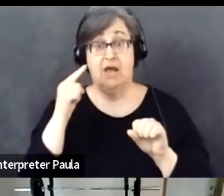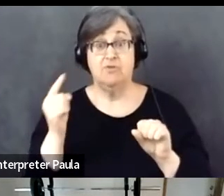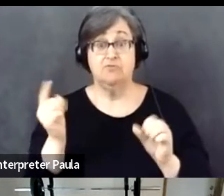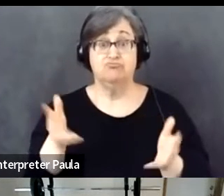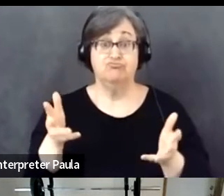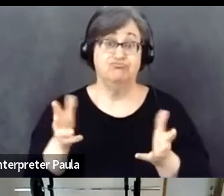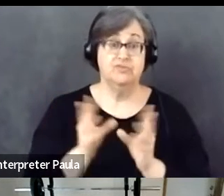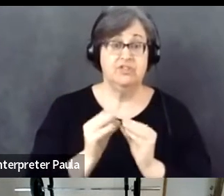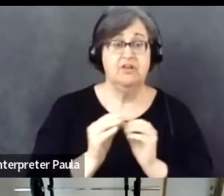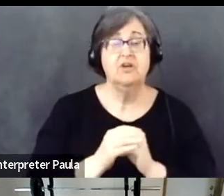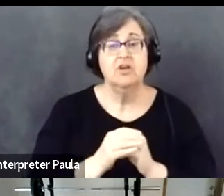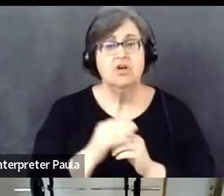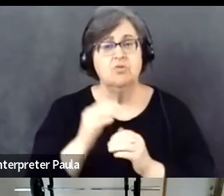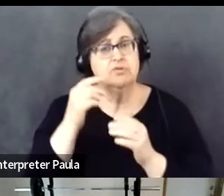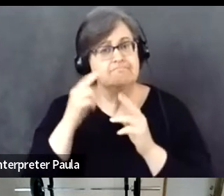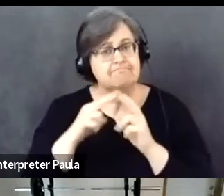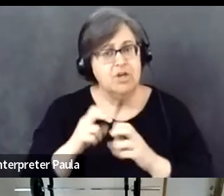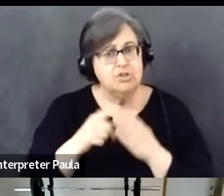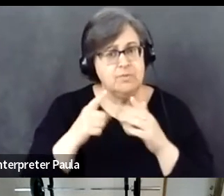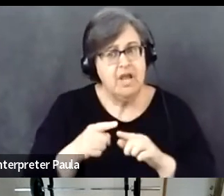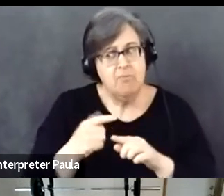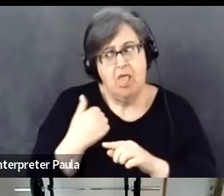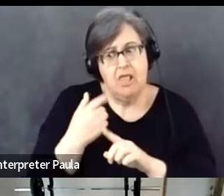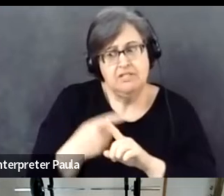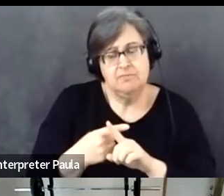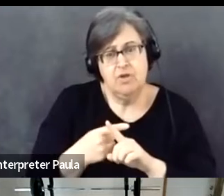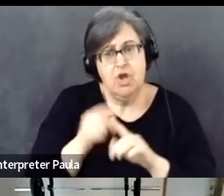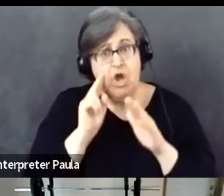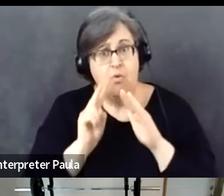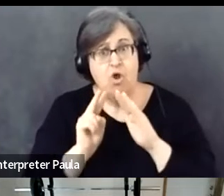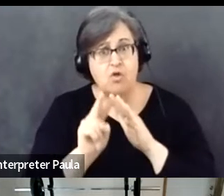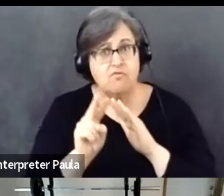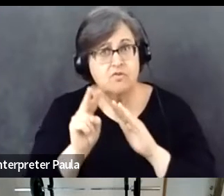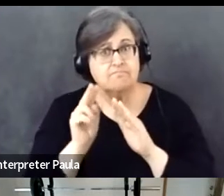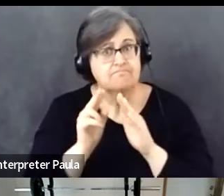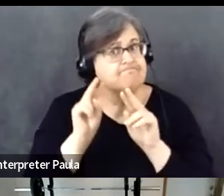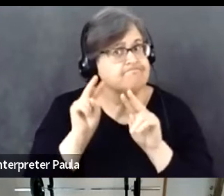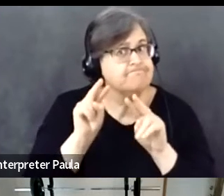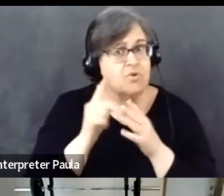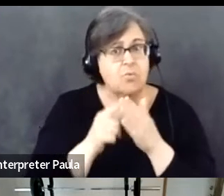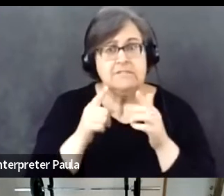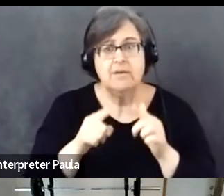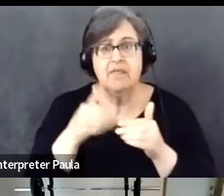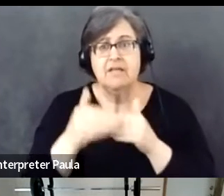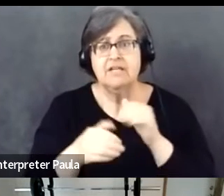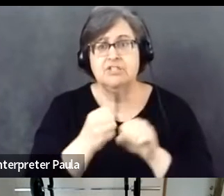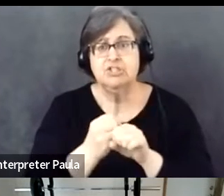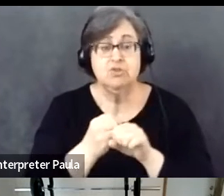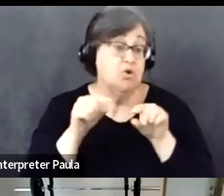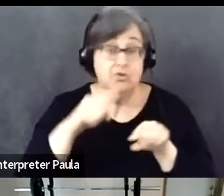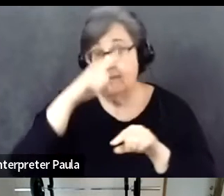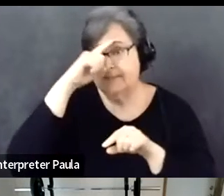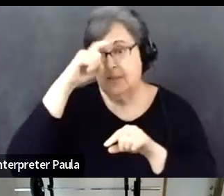what has occurred, and then also we kind of look forward to what might be happening over this next year and this summer, and where